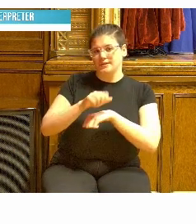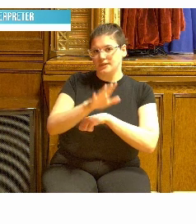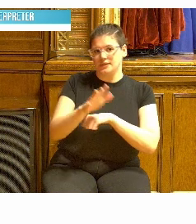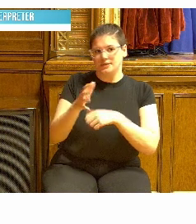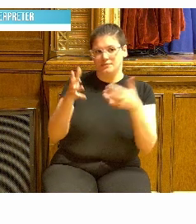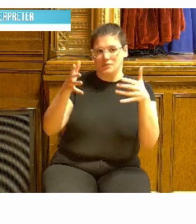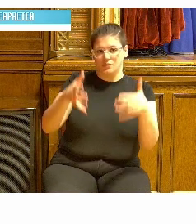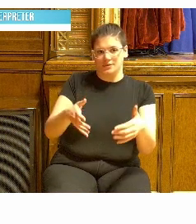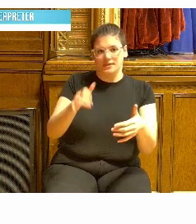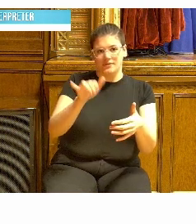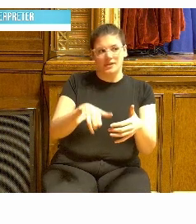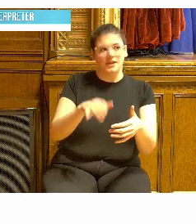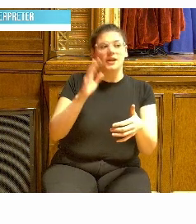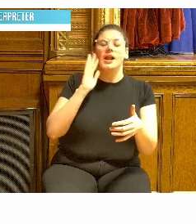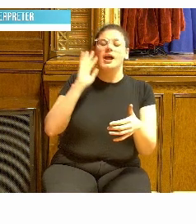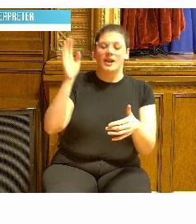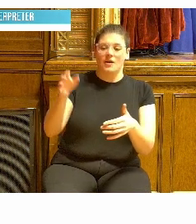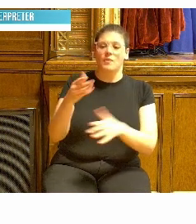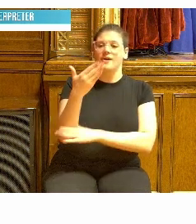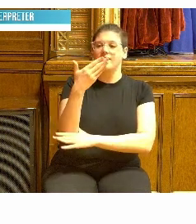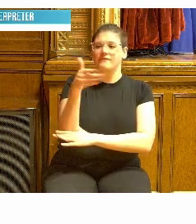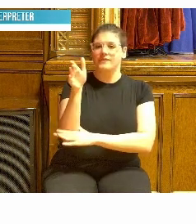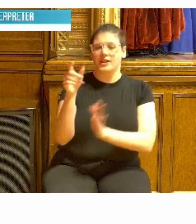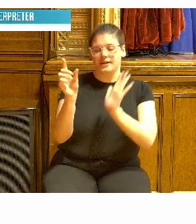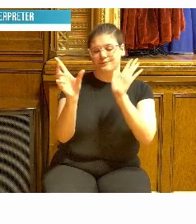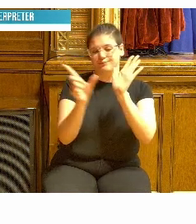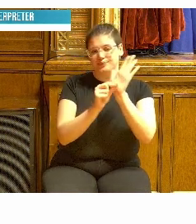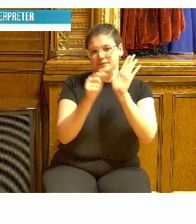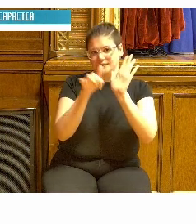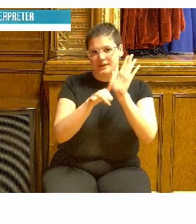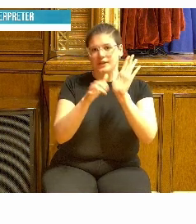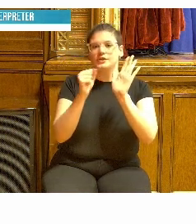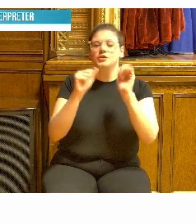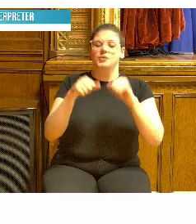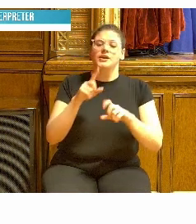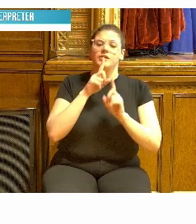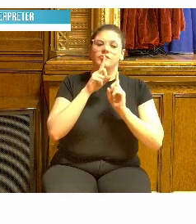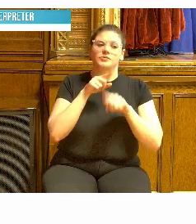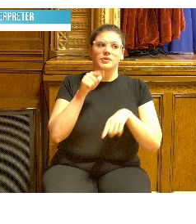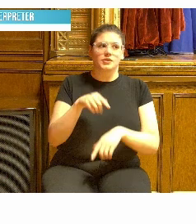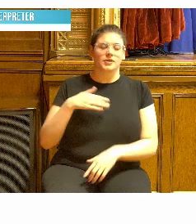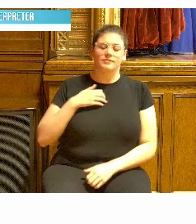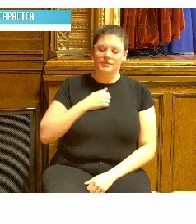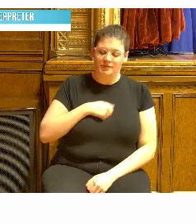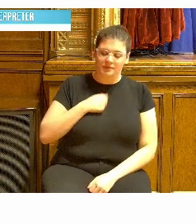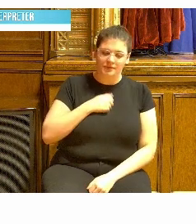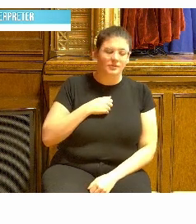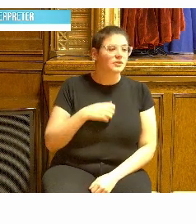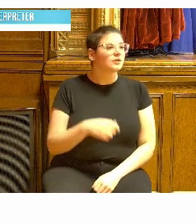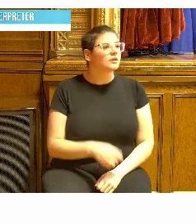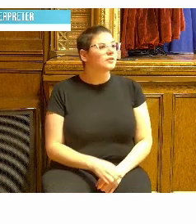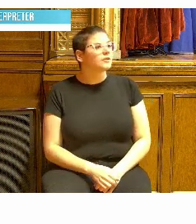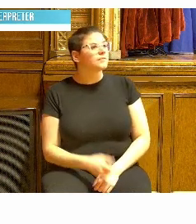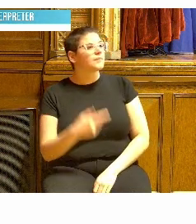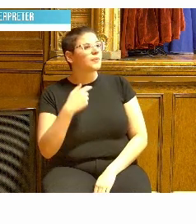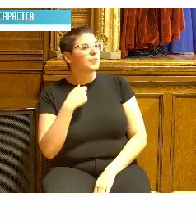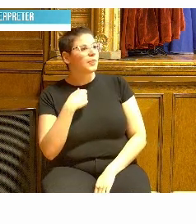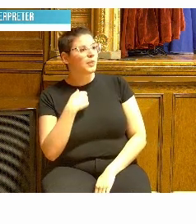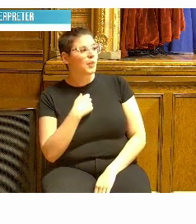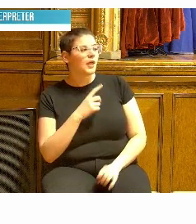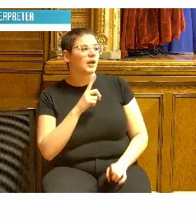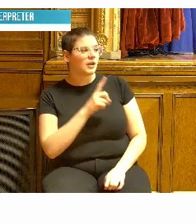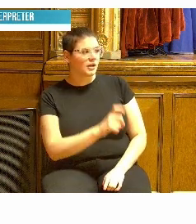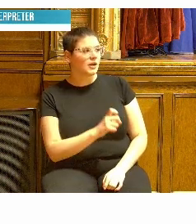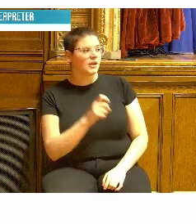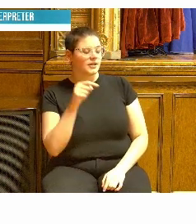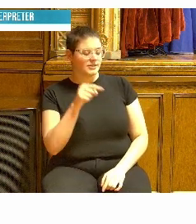I will make sure we flag that so that we can respond to you. So Absolutely. I apologize. So I ask that this commission stop being stagnated and